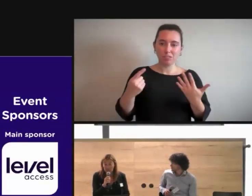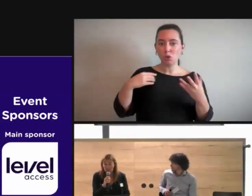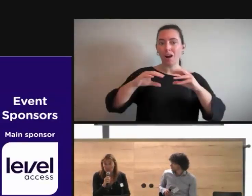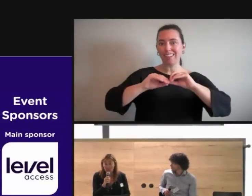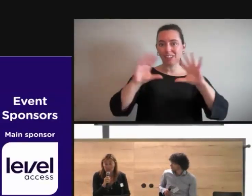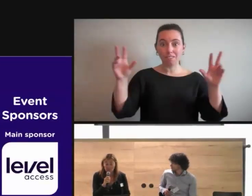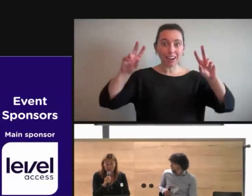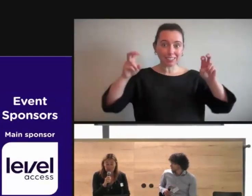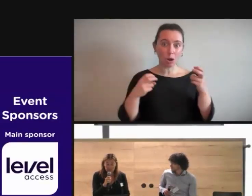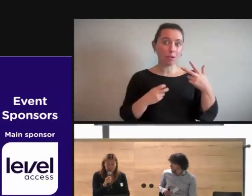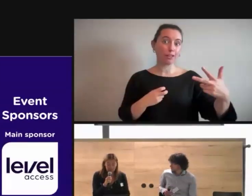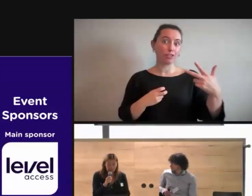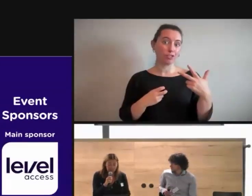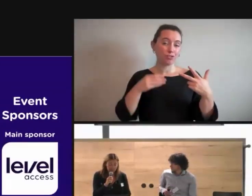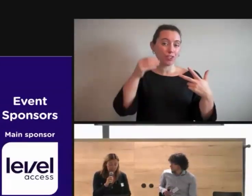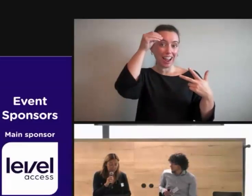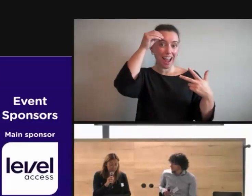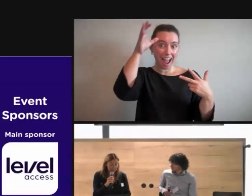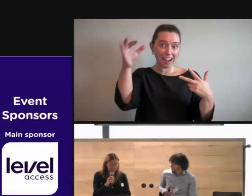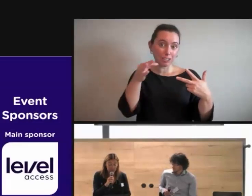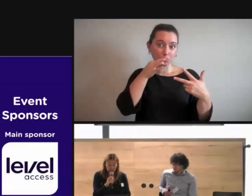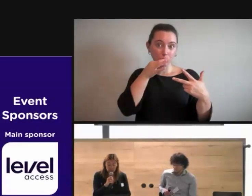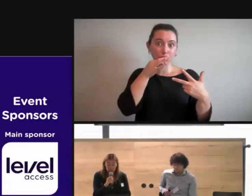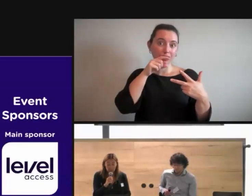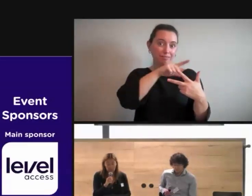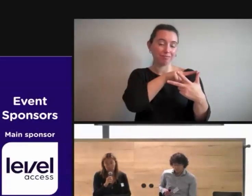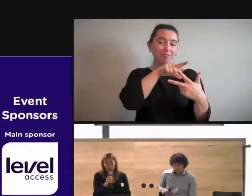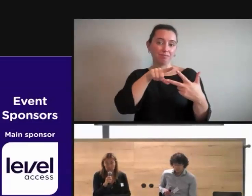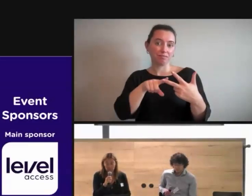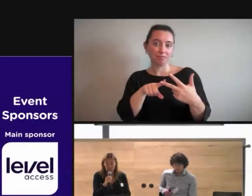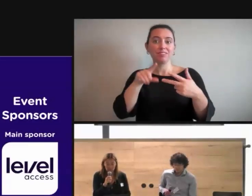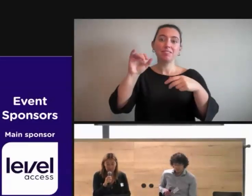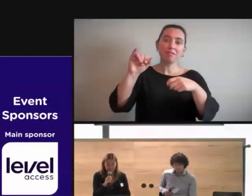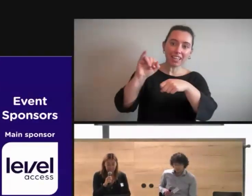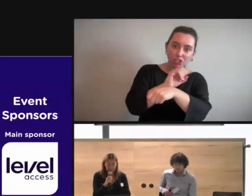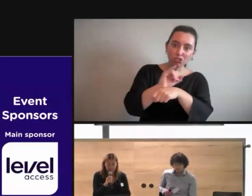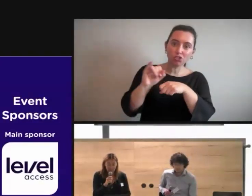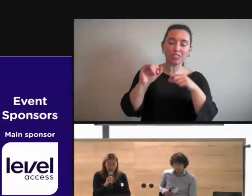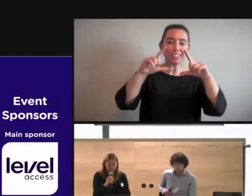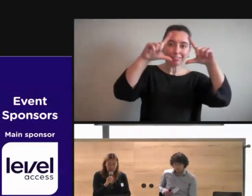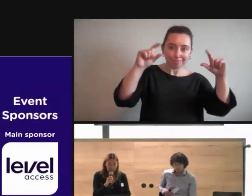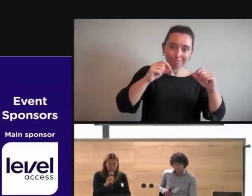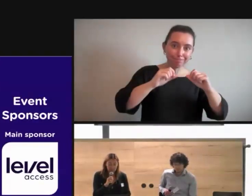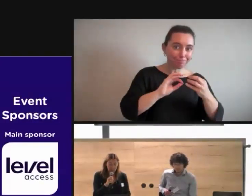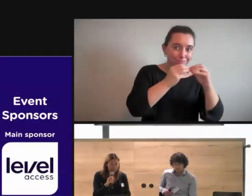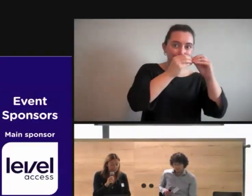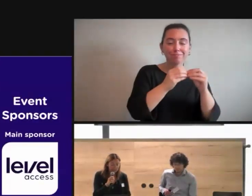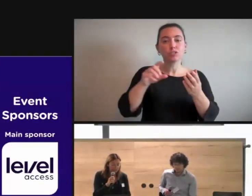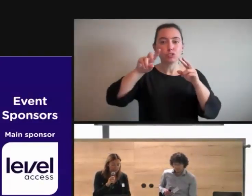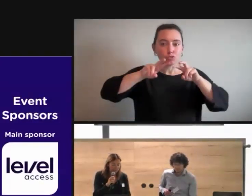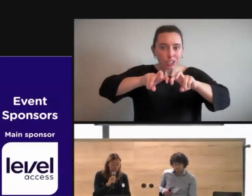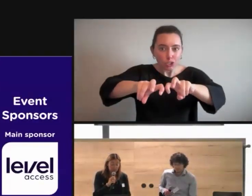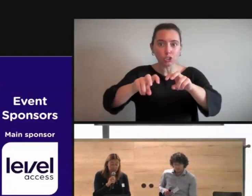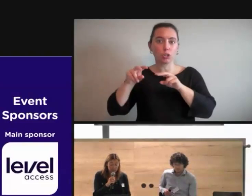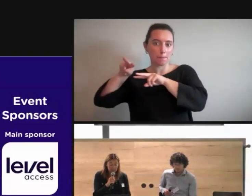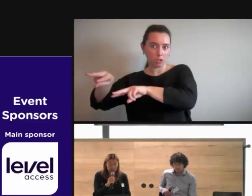experts to share their experiences with us from the perspective of industry, research, and monitoring. And we will learn about the background and